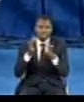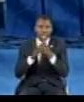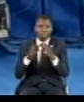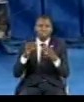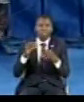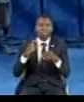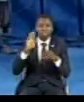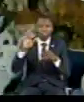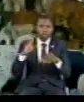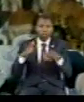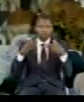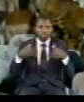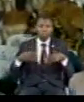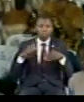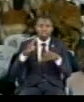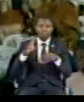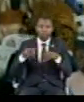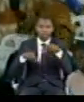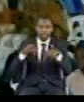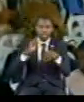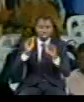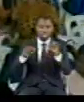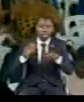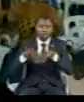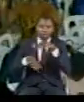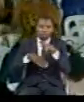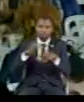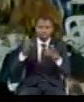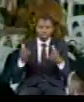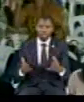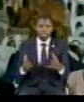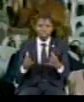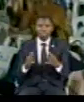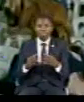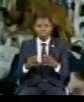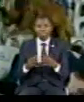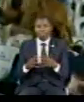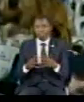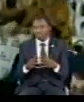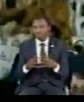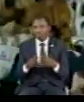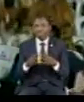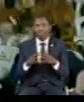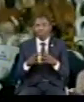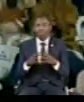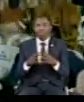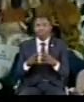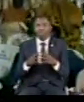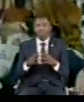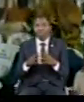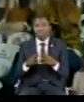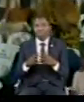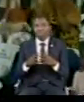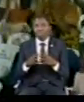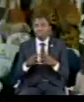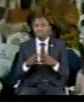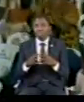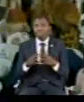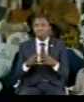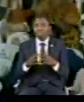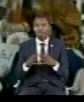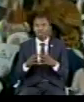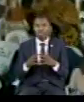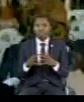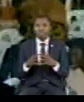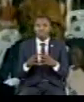Church, praise the Lord. Hallelujah. Put your hands together. This is